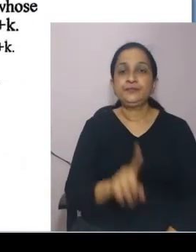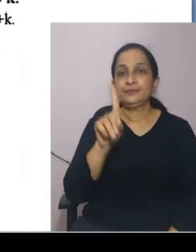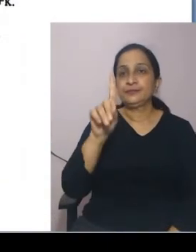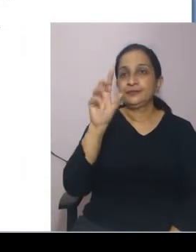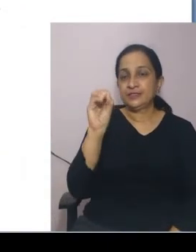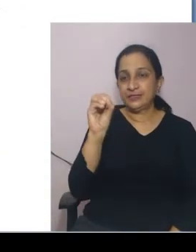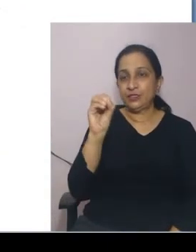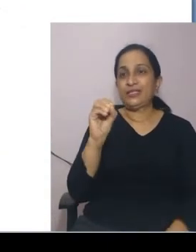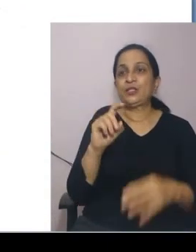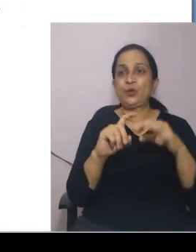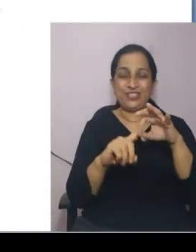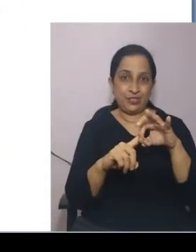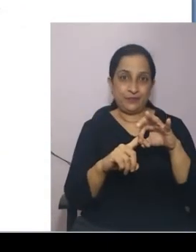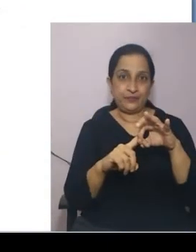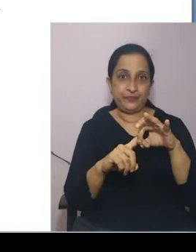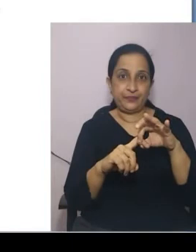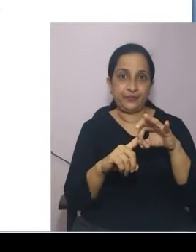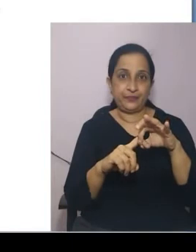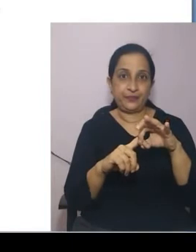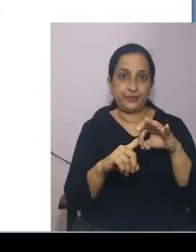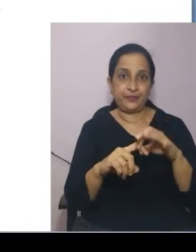Let us come to the 10th.